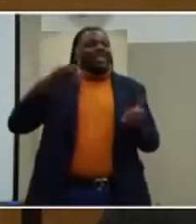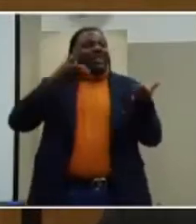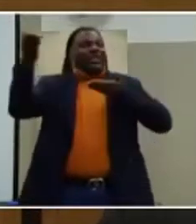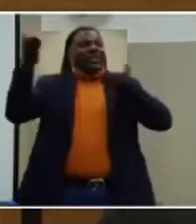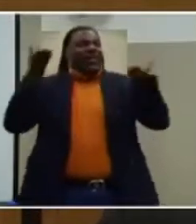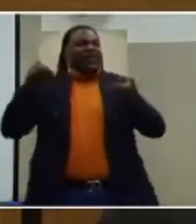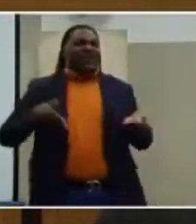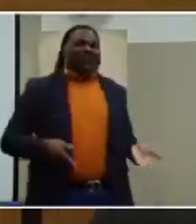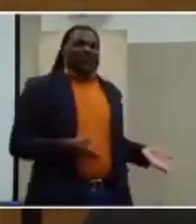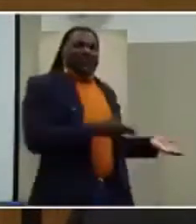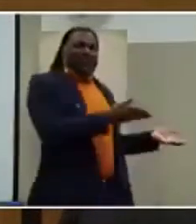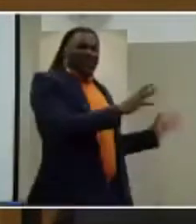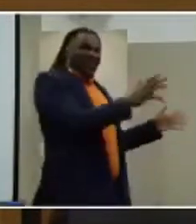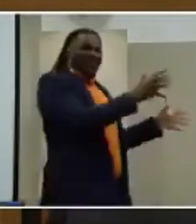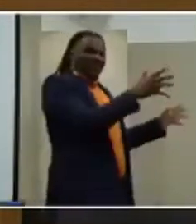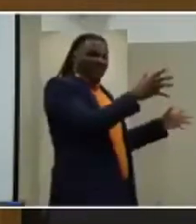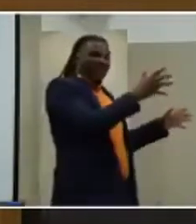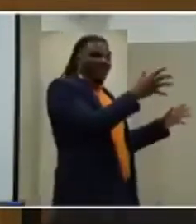Governor.